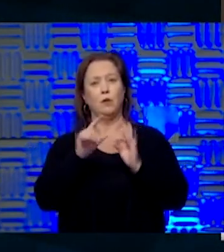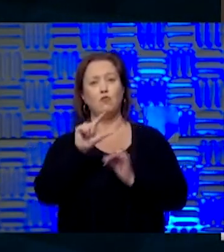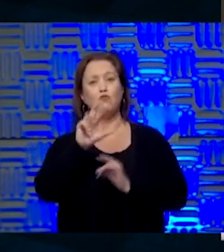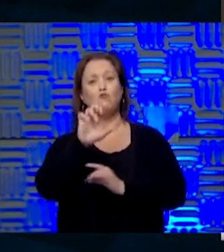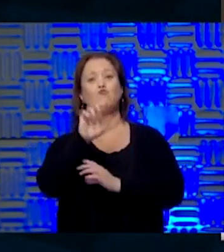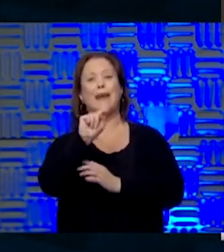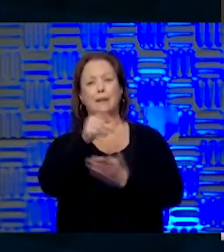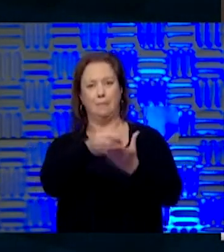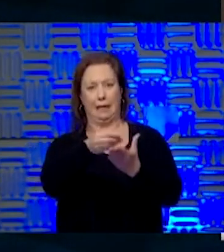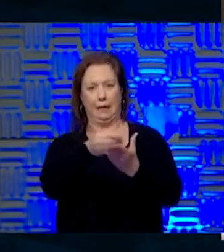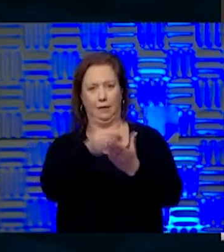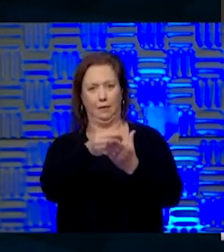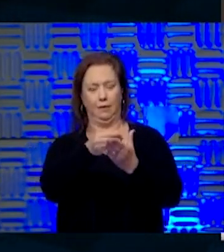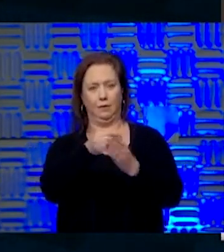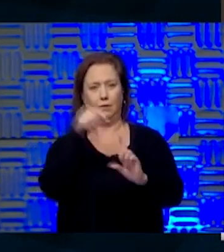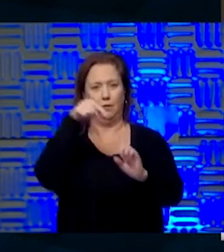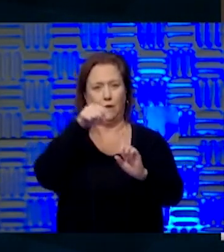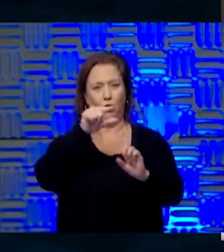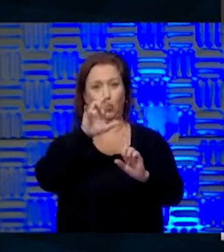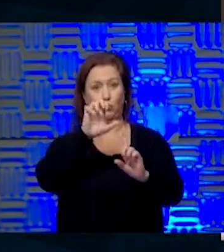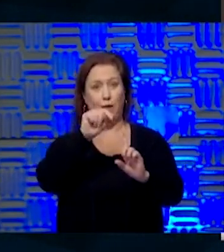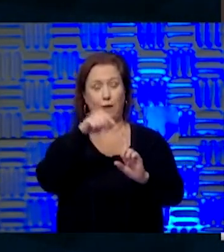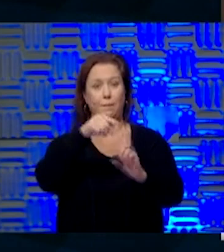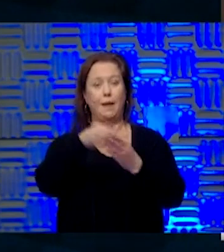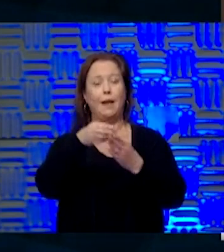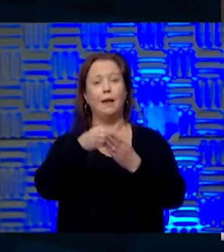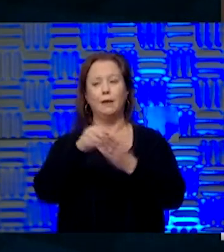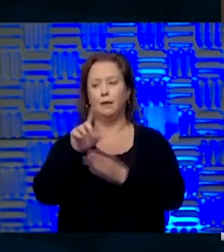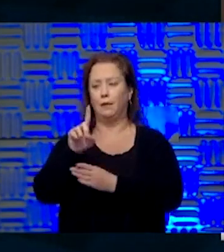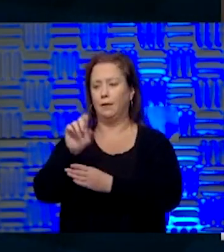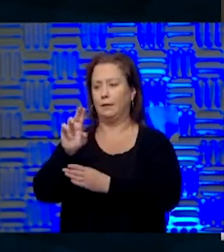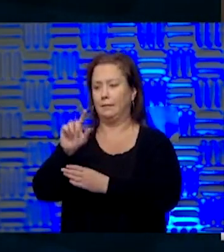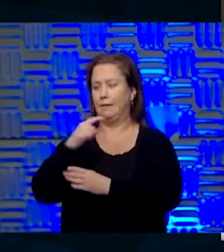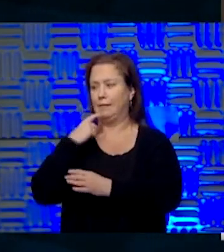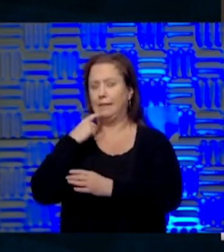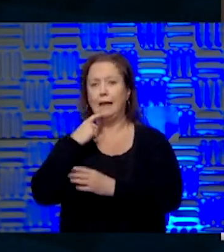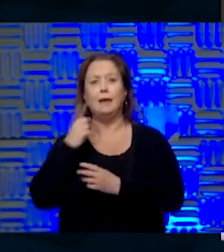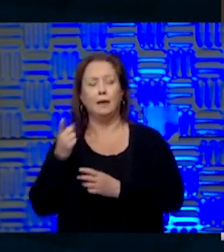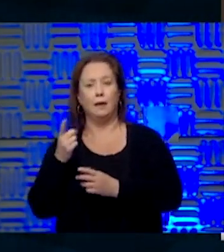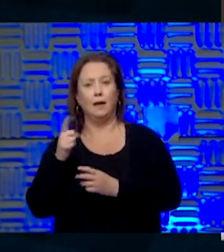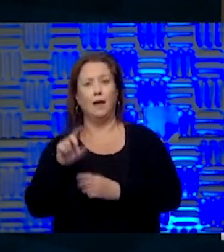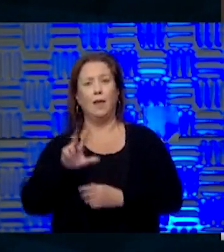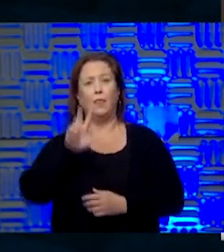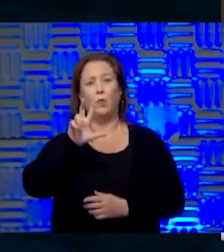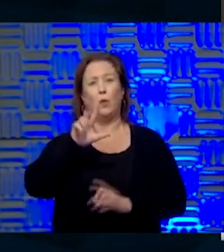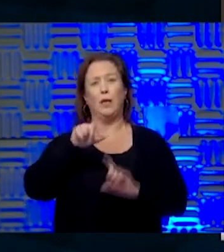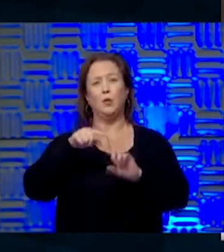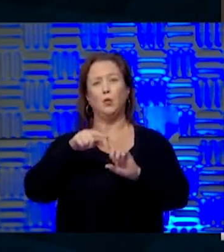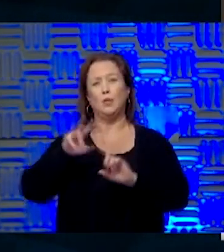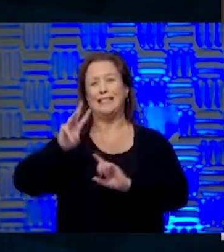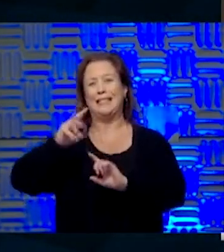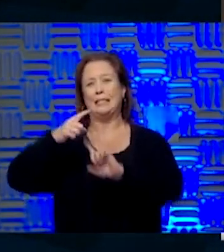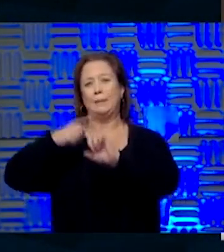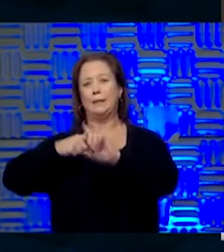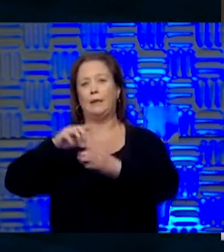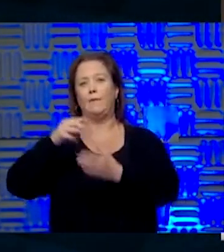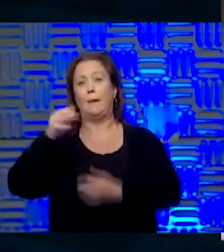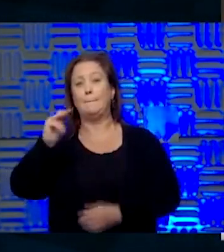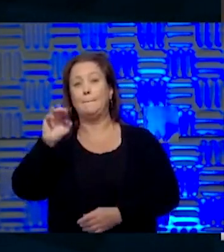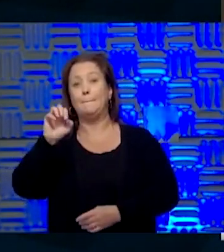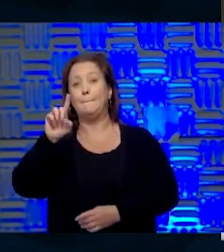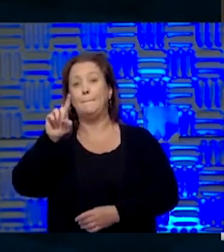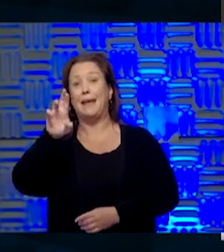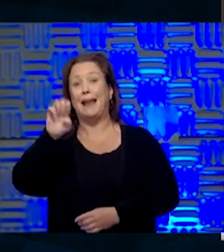dollars. There was, as Doug indicated, hospitals could receive 3 to 6 months of their Medicare reimbursements in